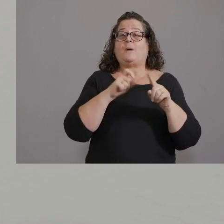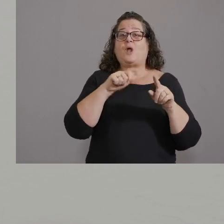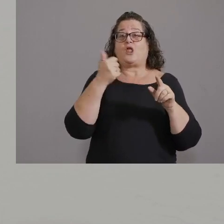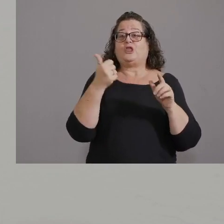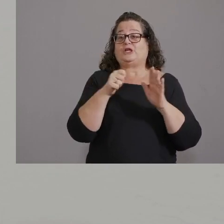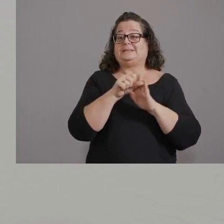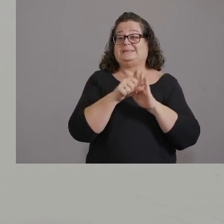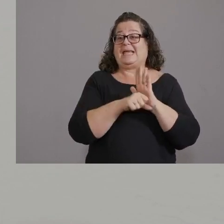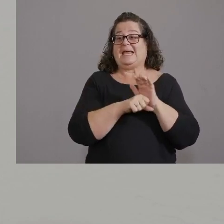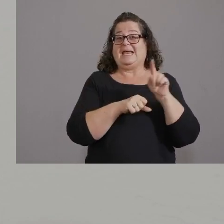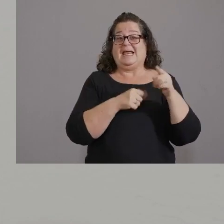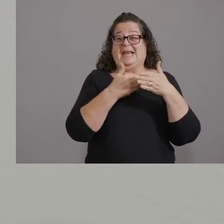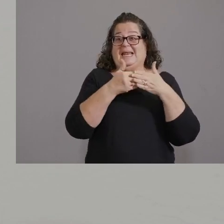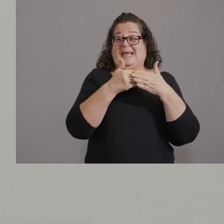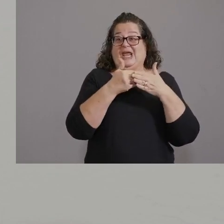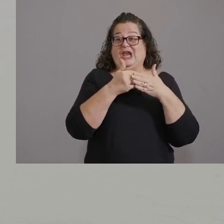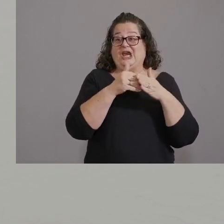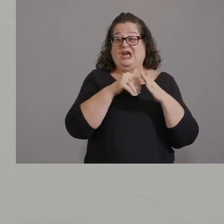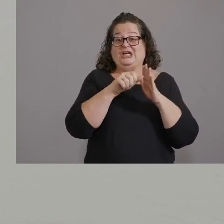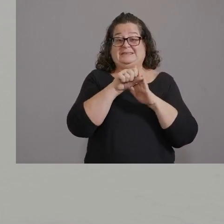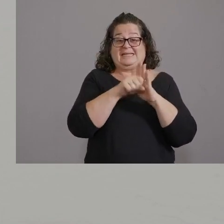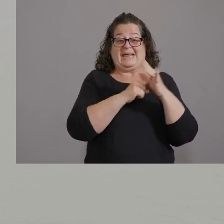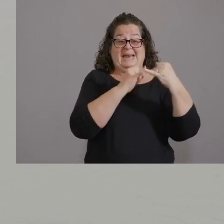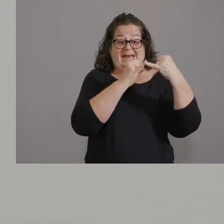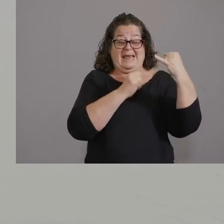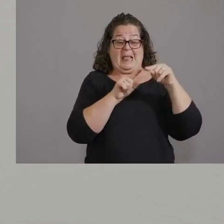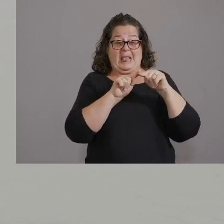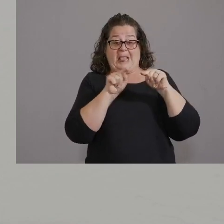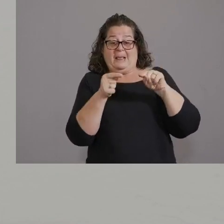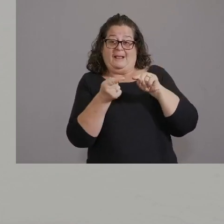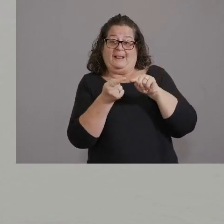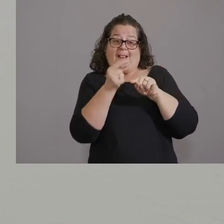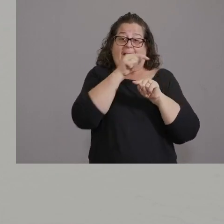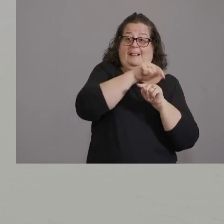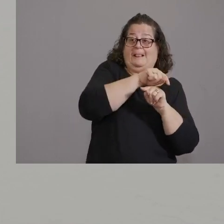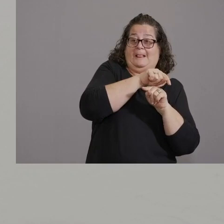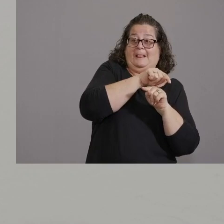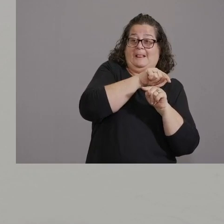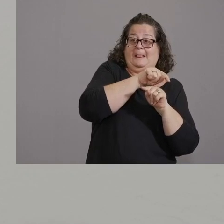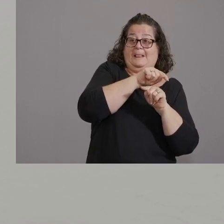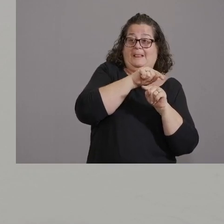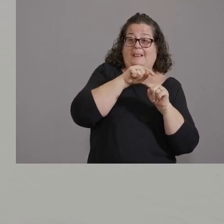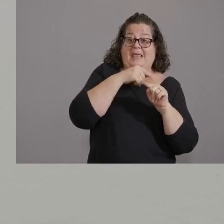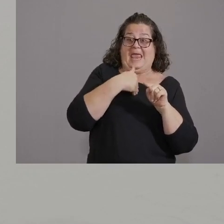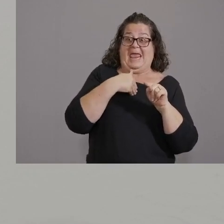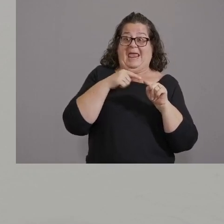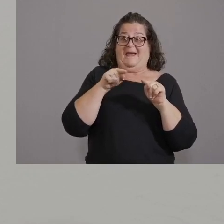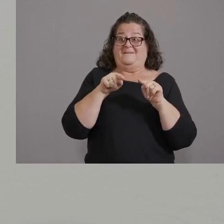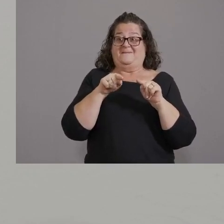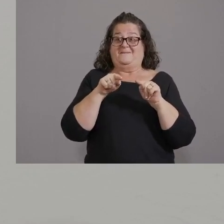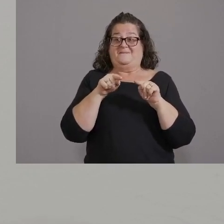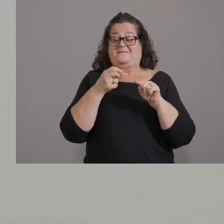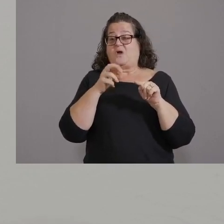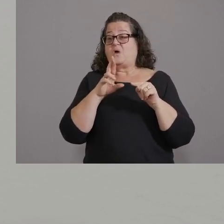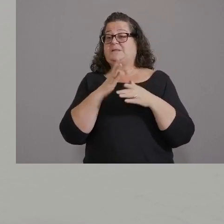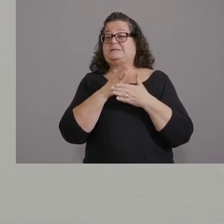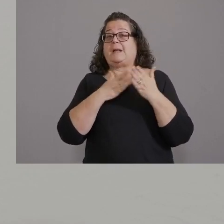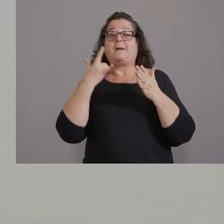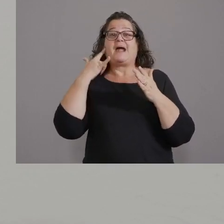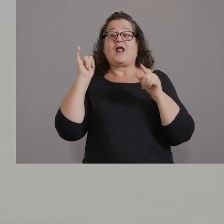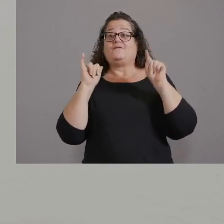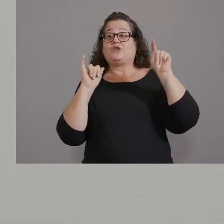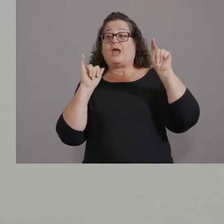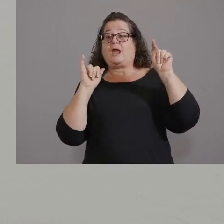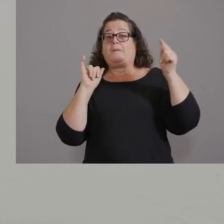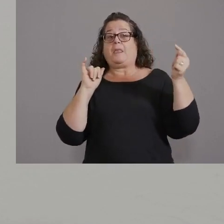hear that there's a clinic in some of our border states, like along California, that some of those residents might come over. And so they've been